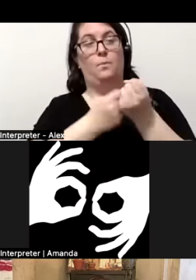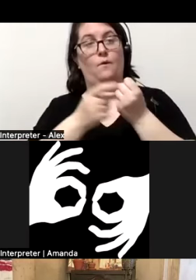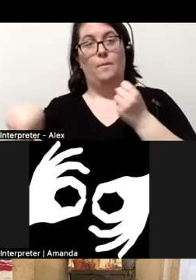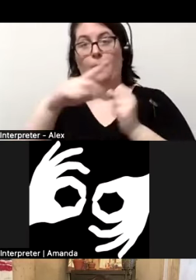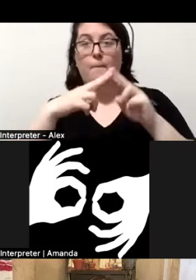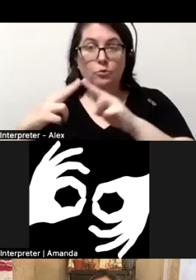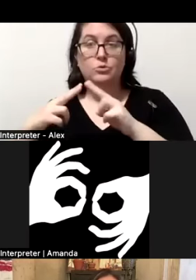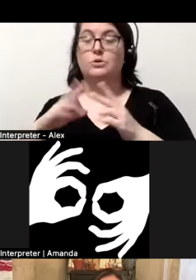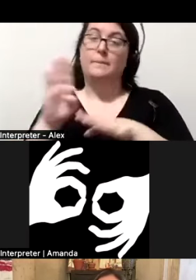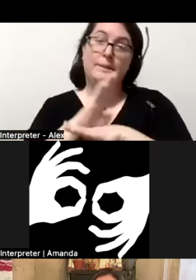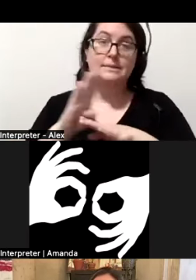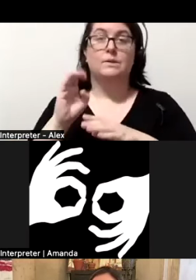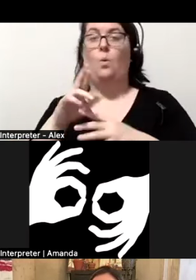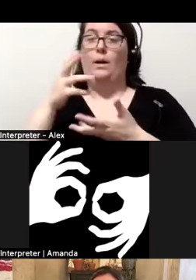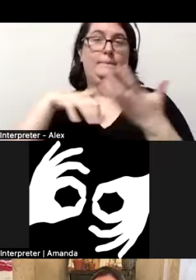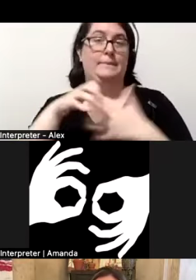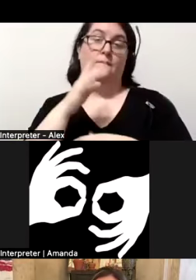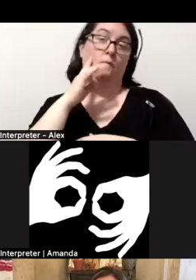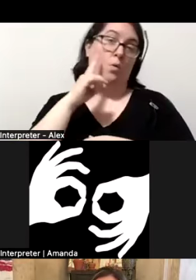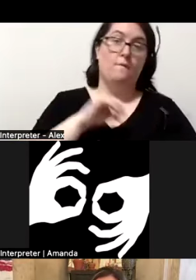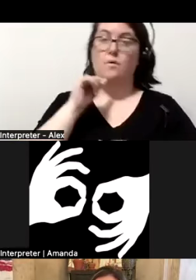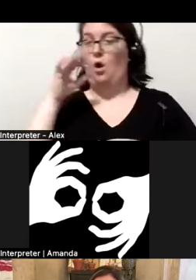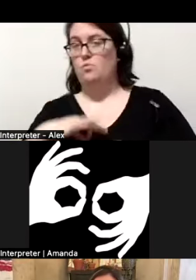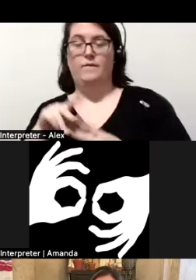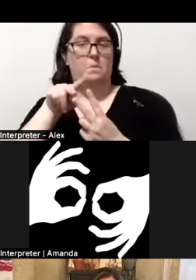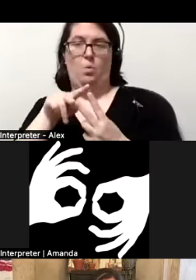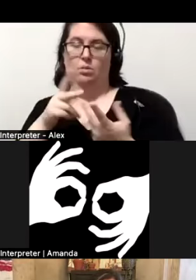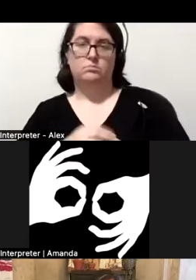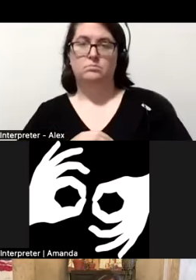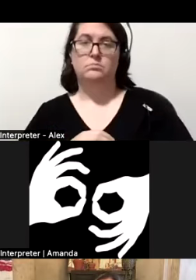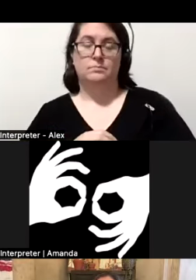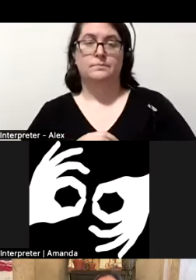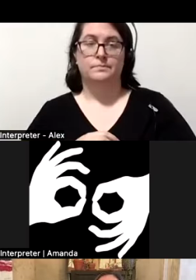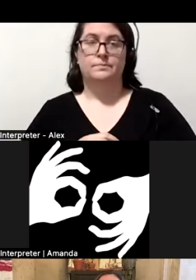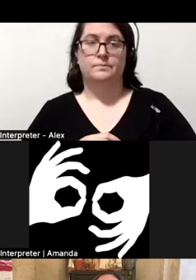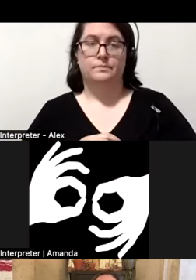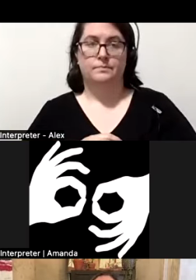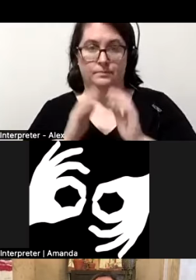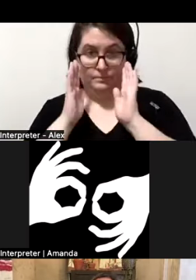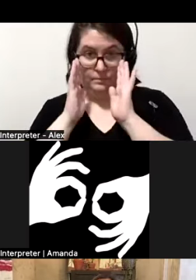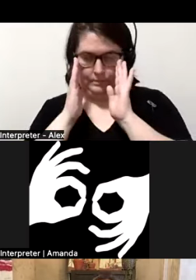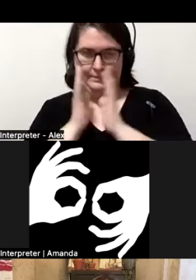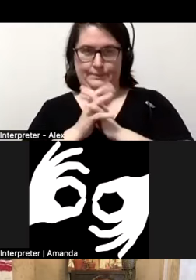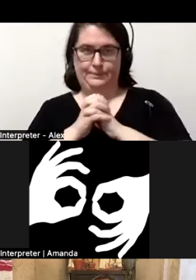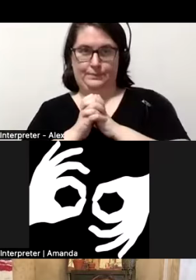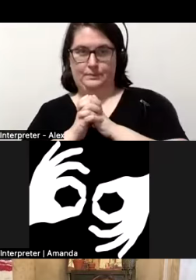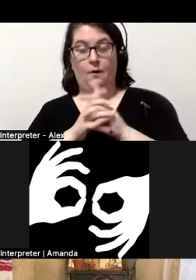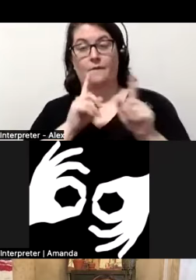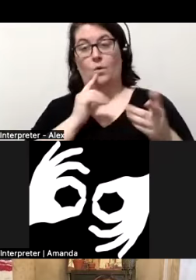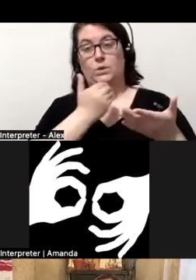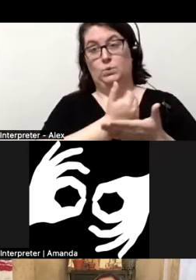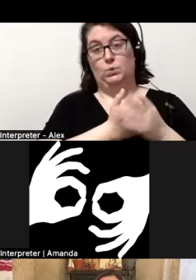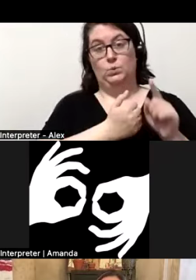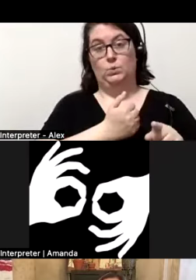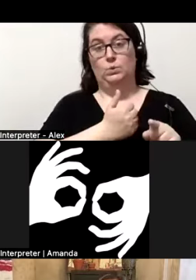partners, businesses, and a mix of for-profit and nonprofit partner organizations. Under emerging festivals, we also want